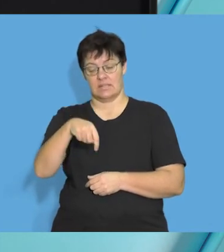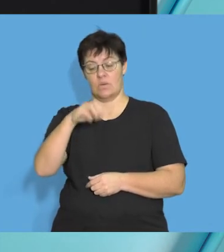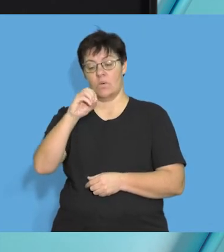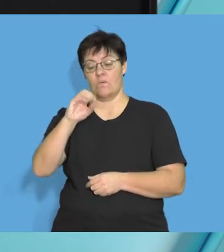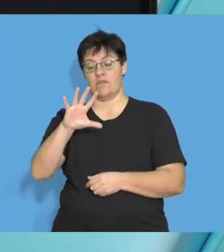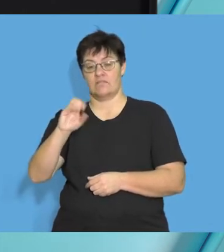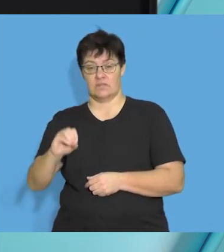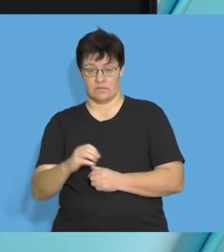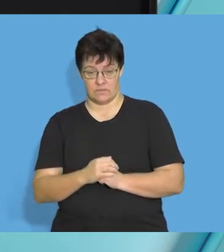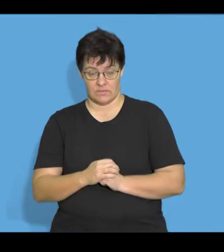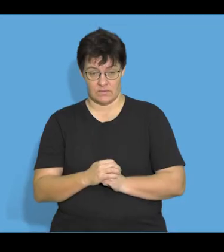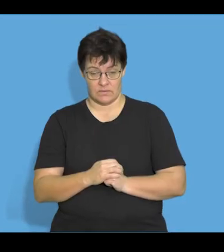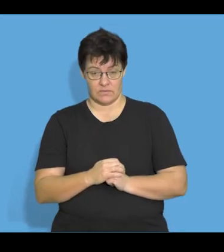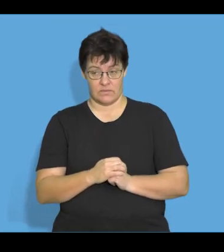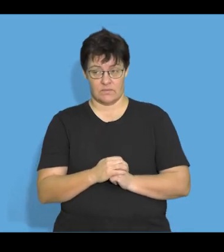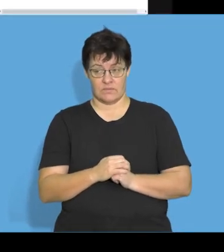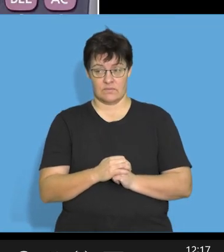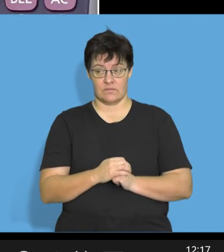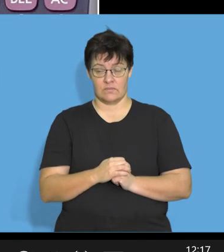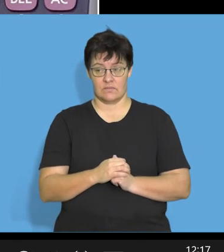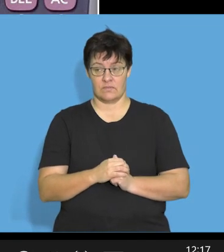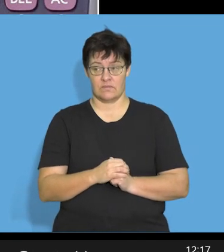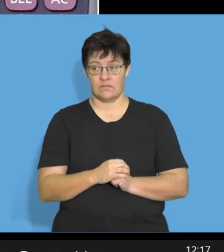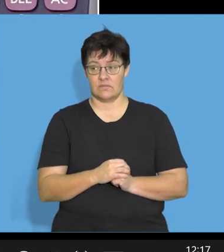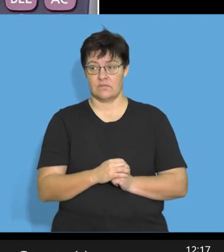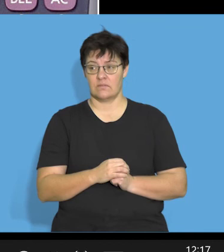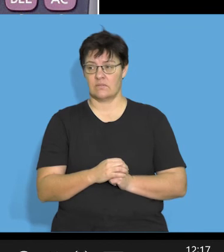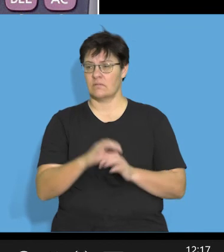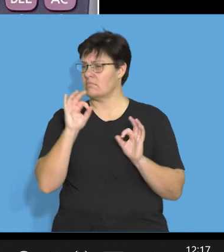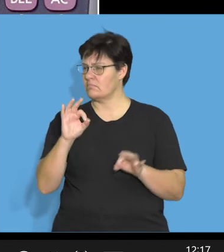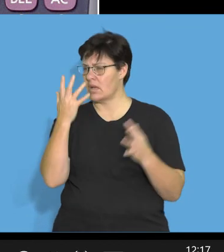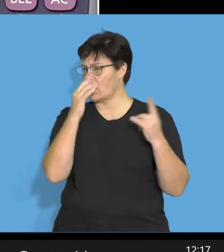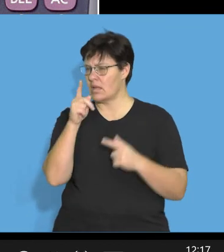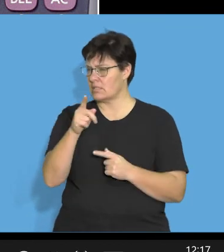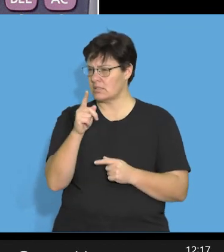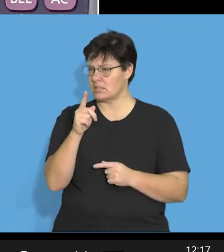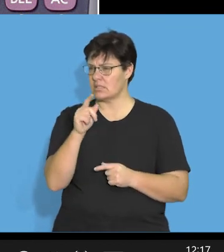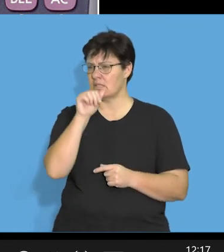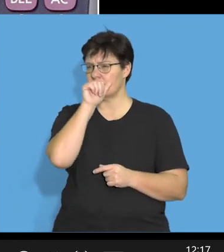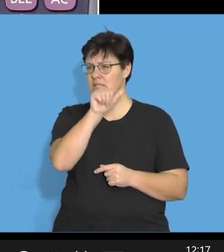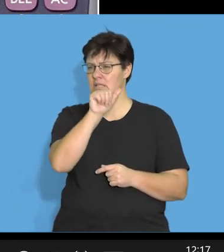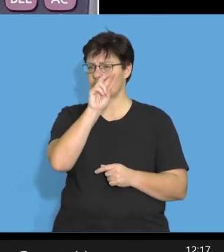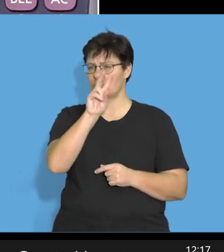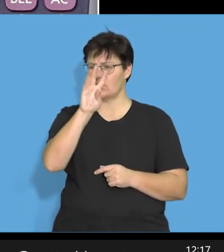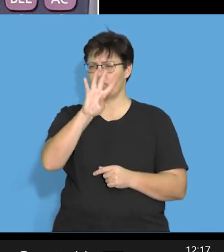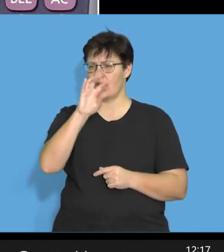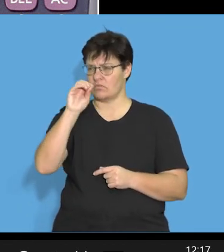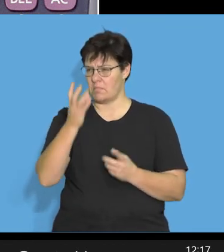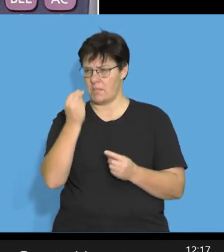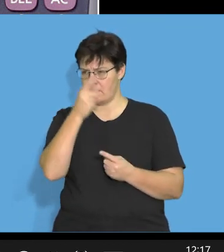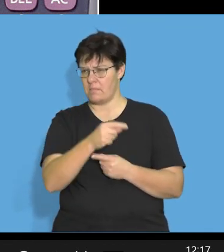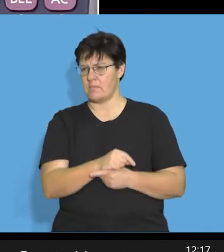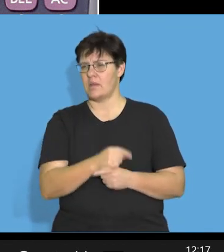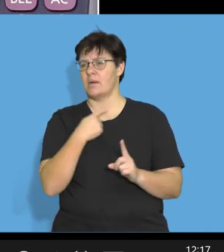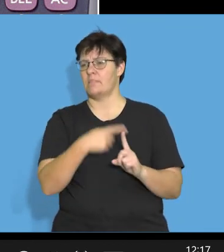660,050, right? Let's just check if we did the correct calculation. It was 622,400, we got that, plus